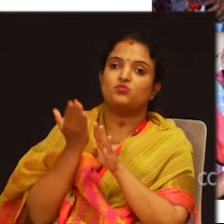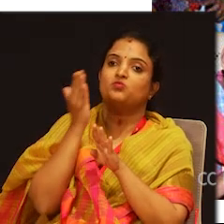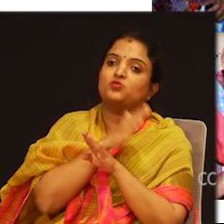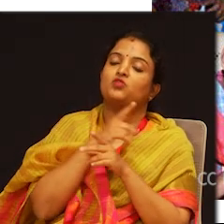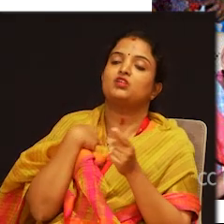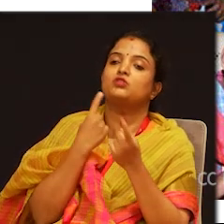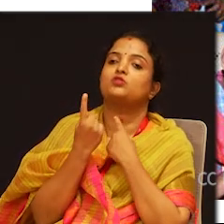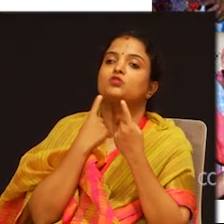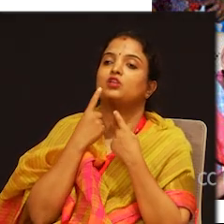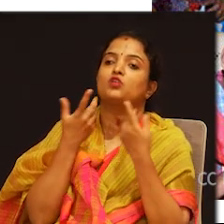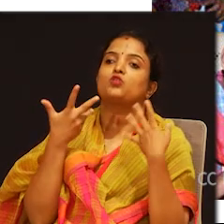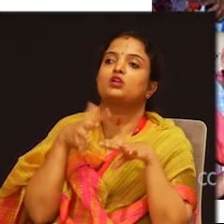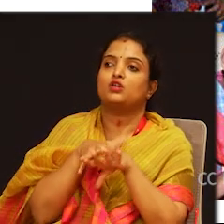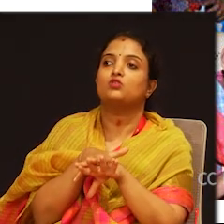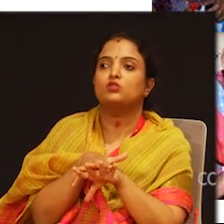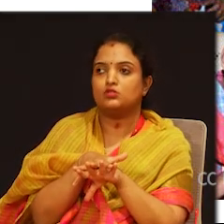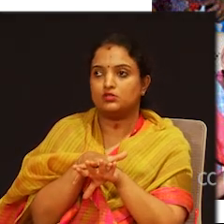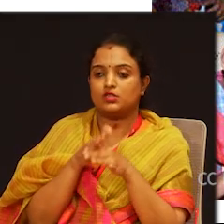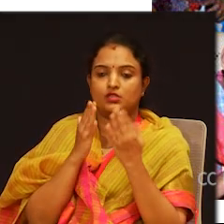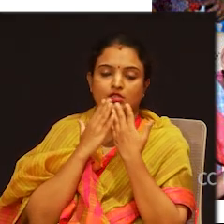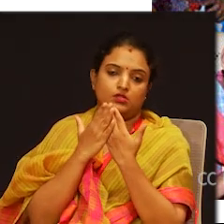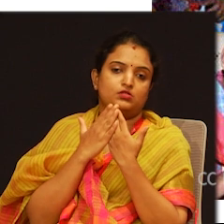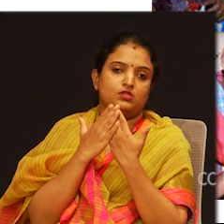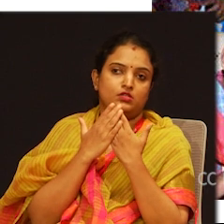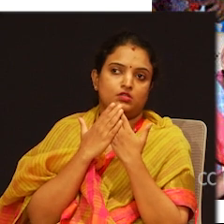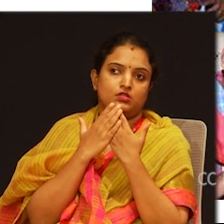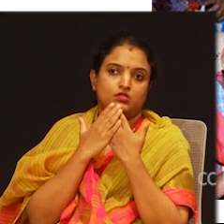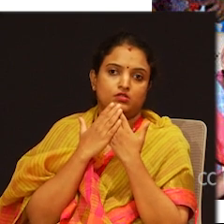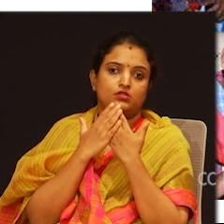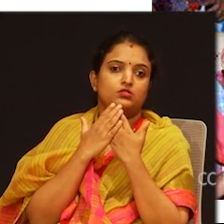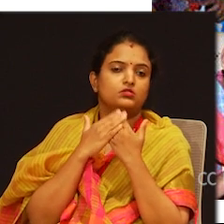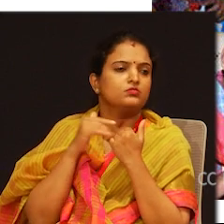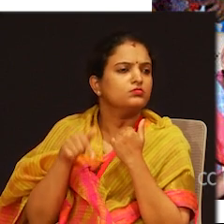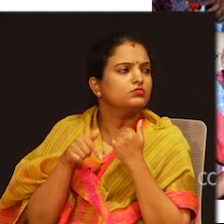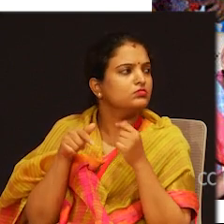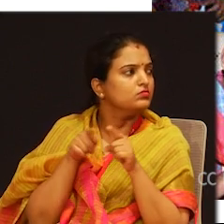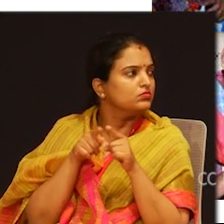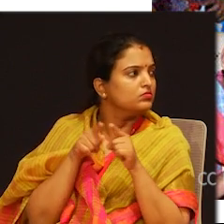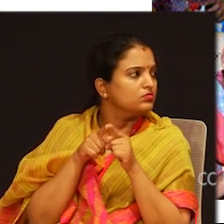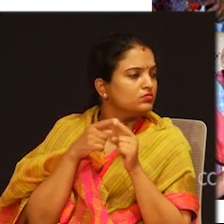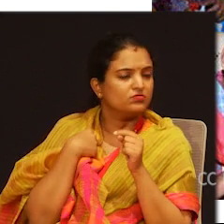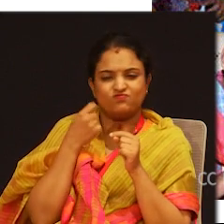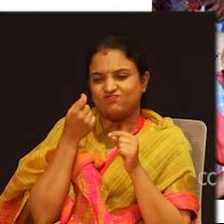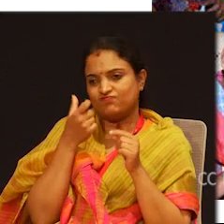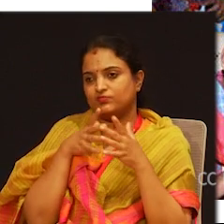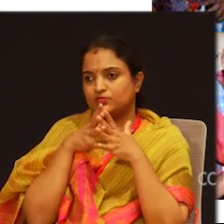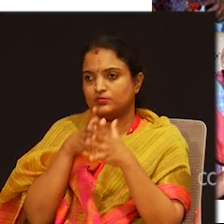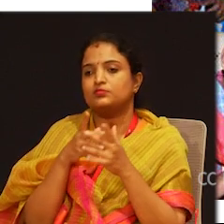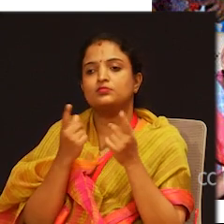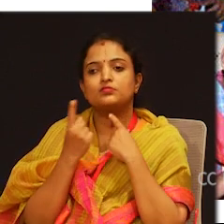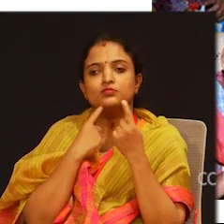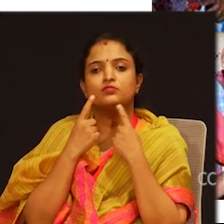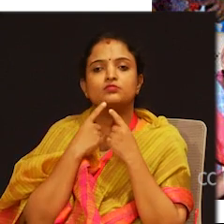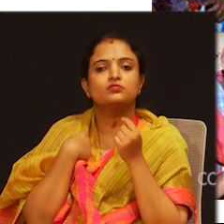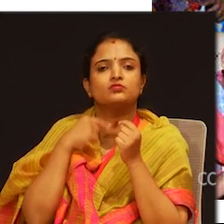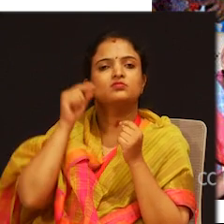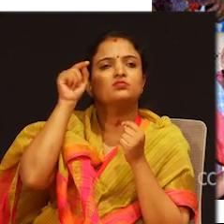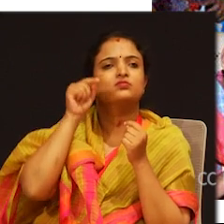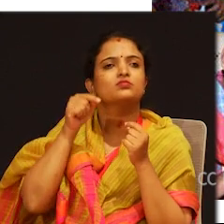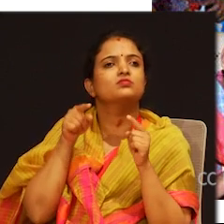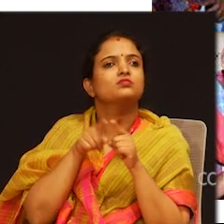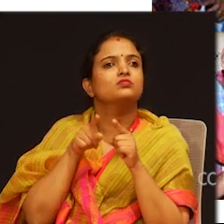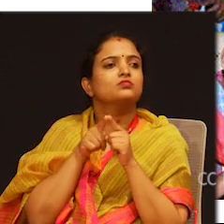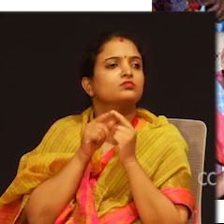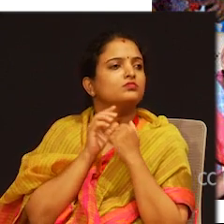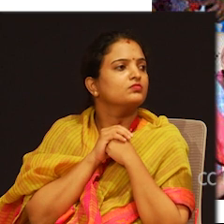we are talking about inclusive education. I am now going to spend some time talking about some initiatives. How much